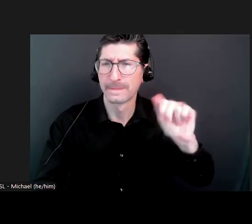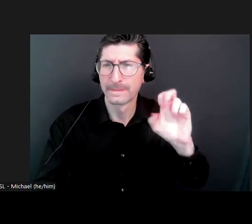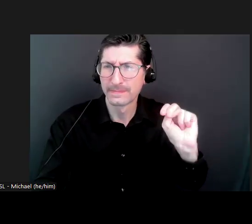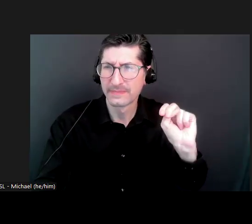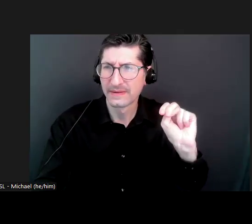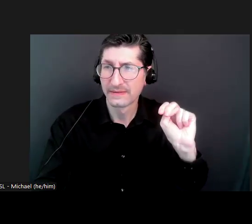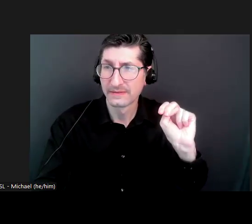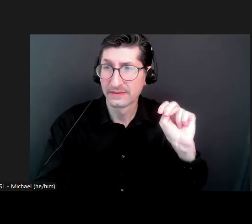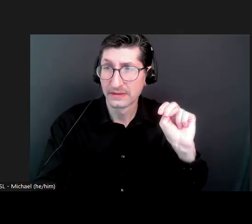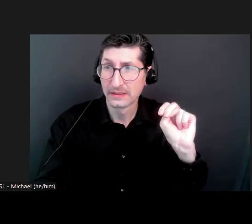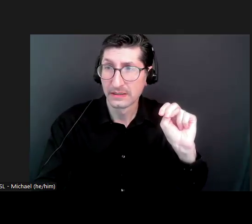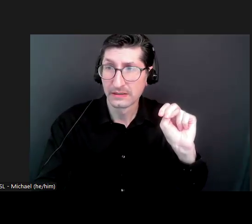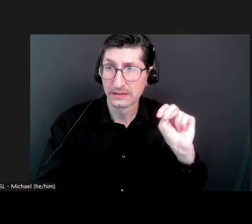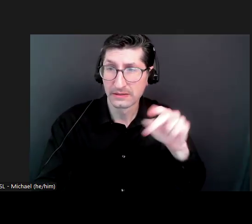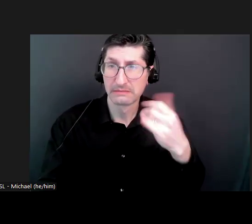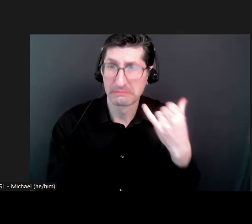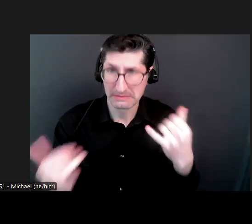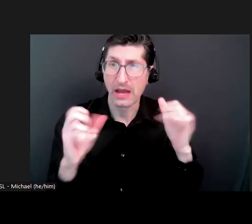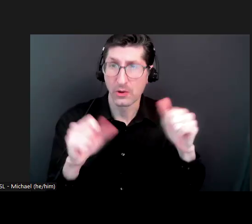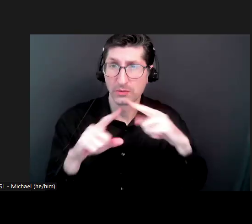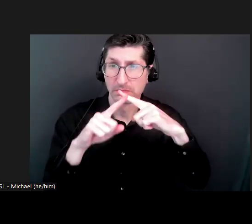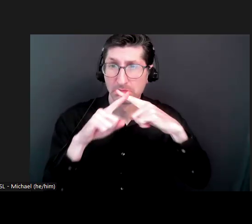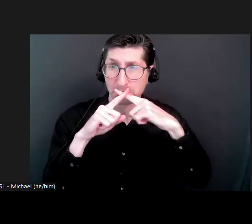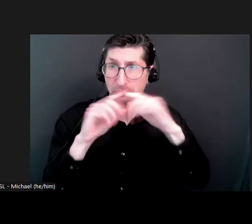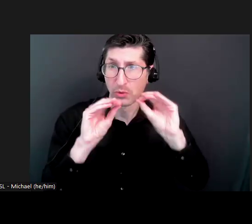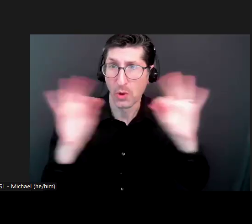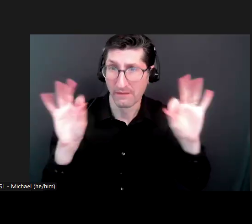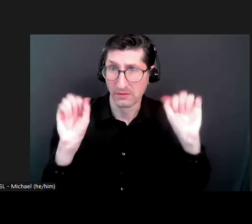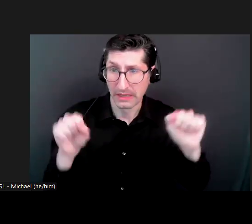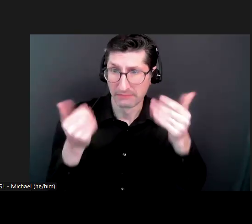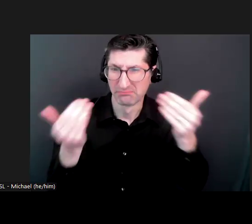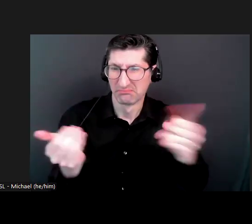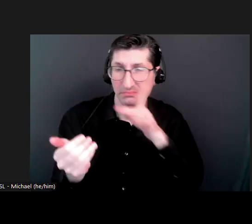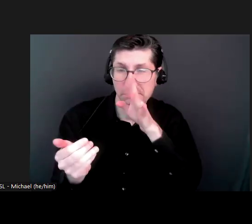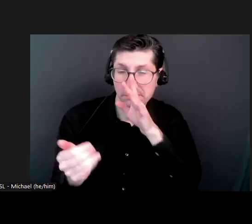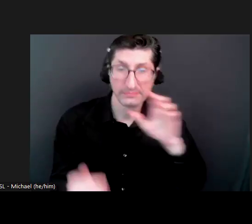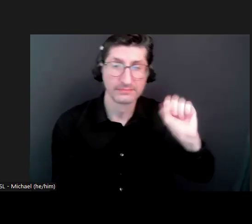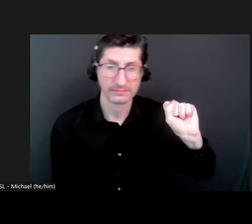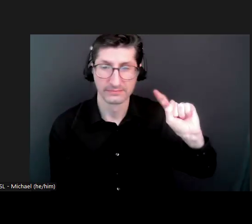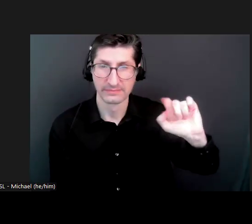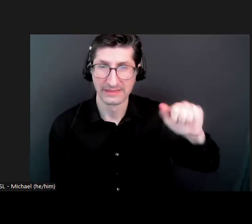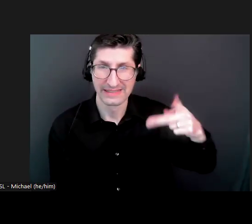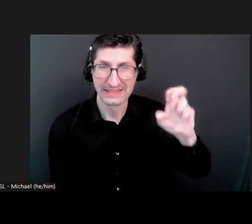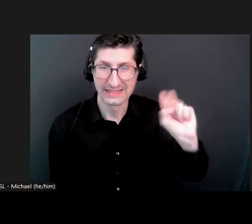Stephen, you should be able to unmute yourself. Yes, Stephen Buckley.